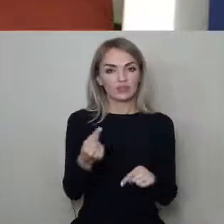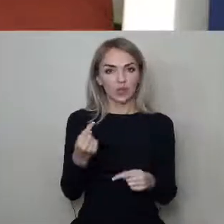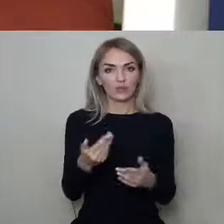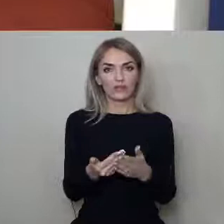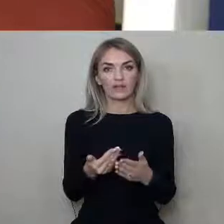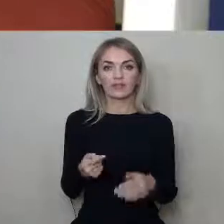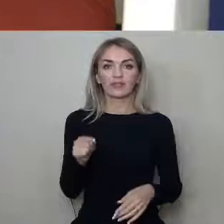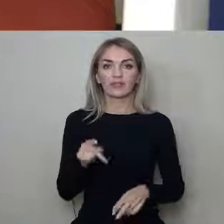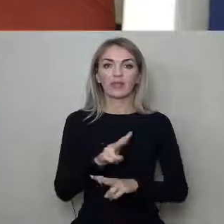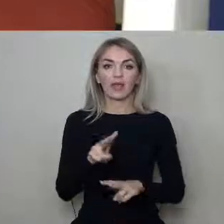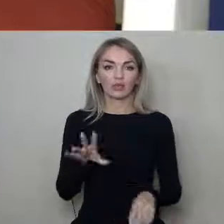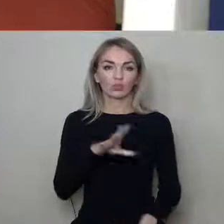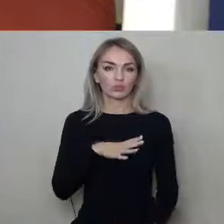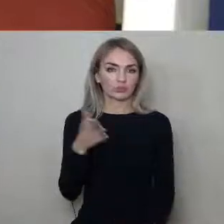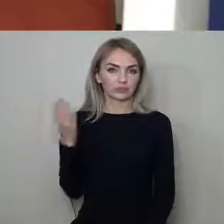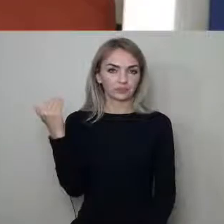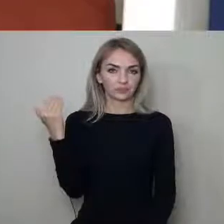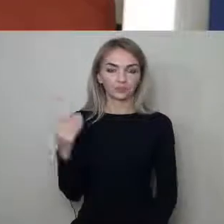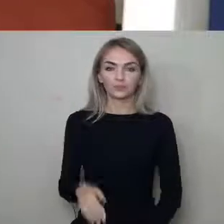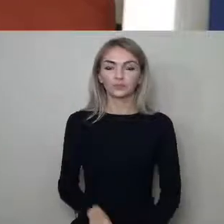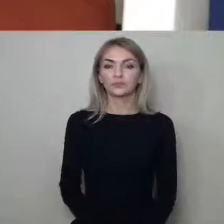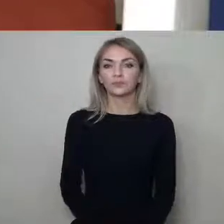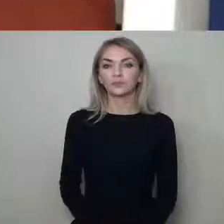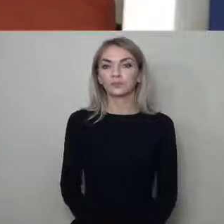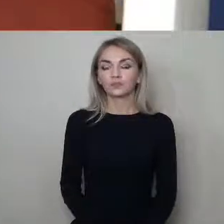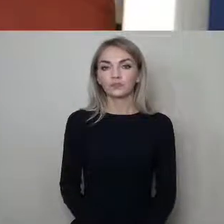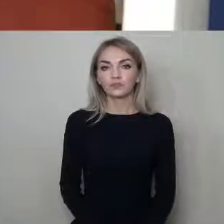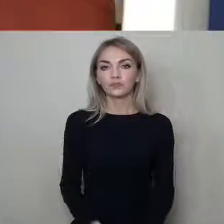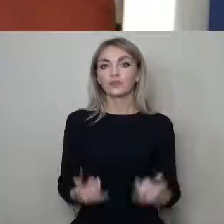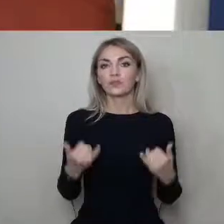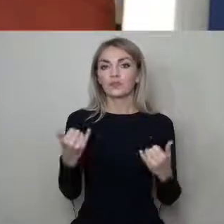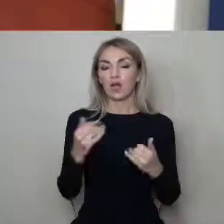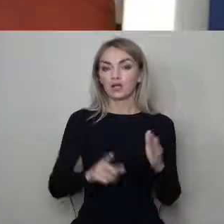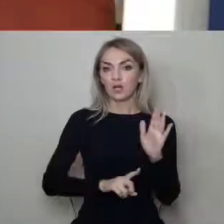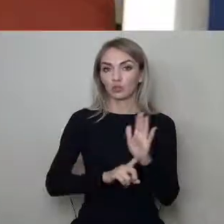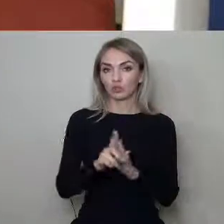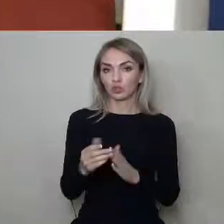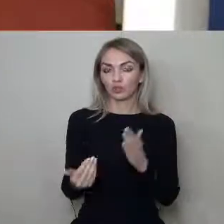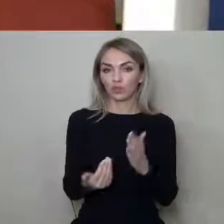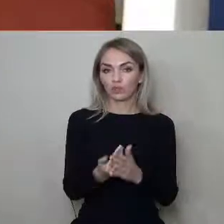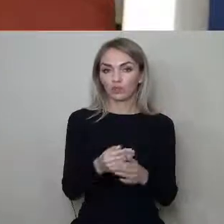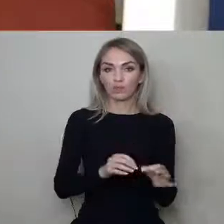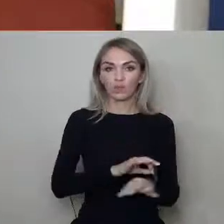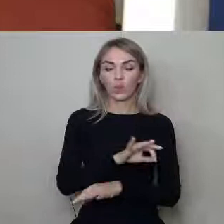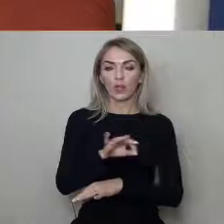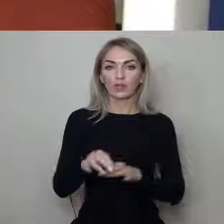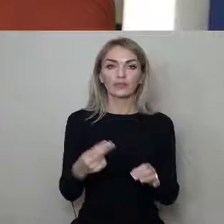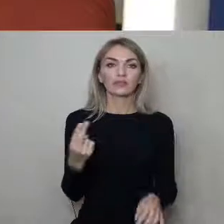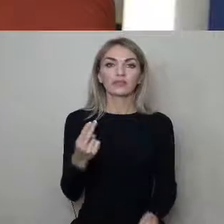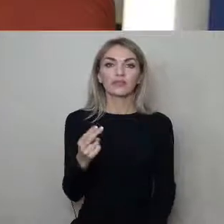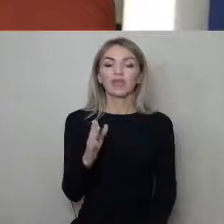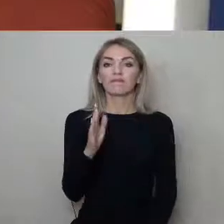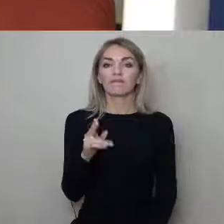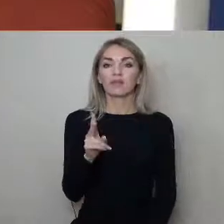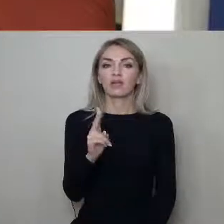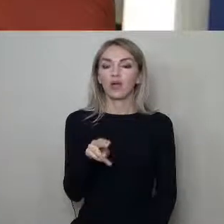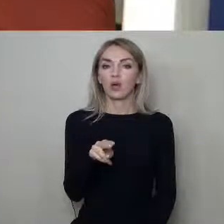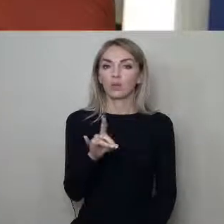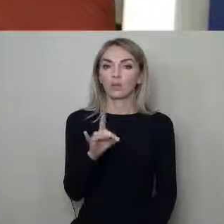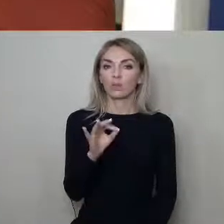measures that are undertaken now are of good quality, and we can see that. We have CC project